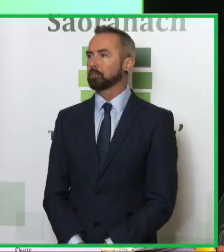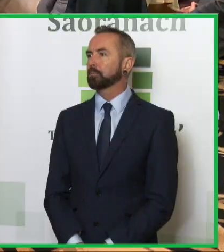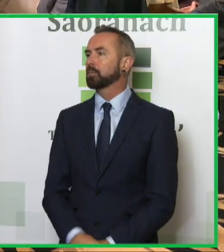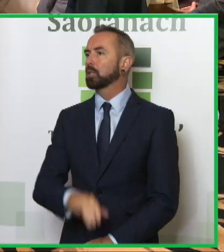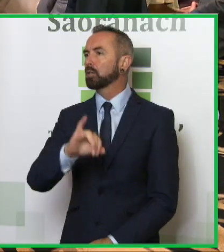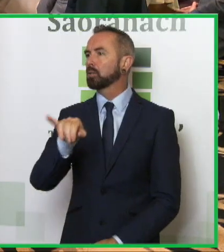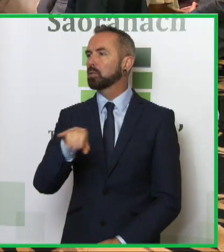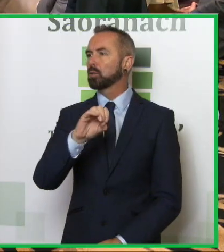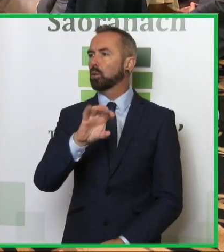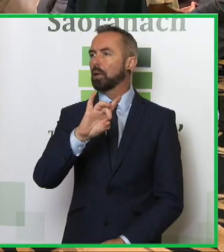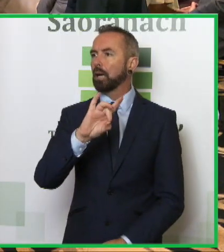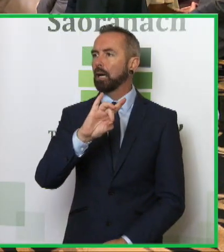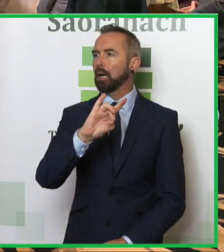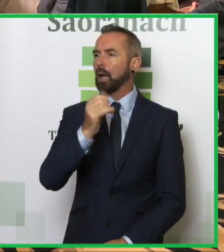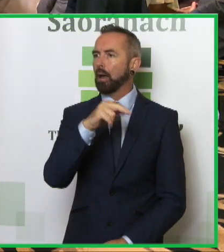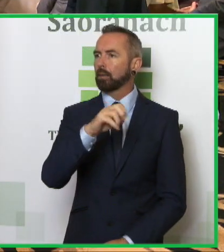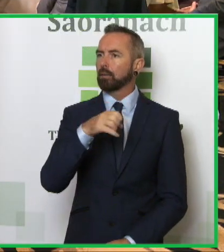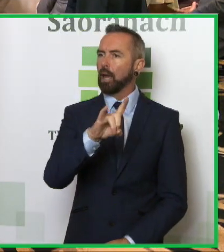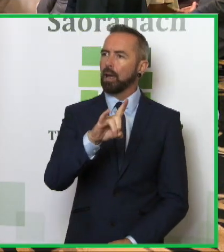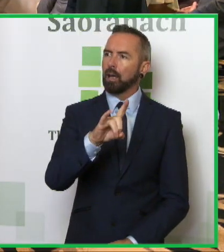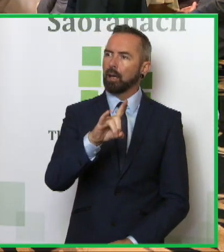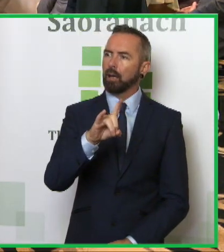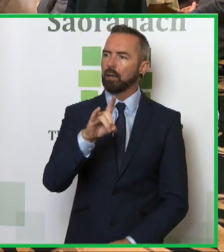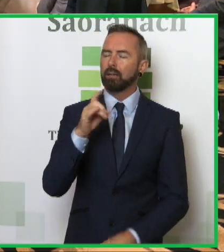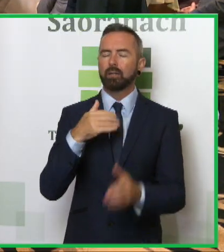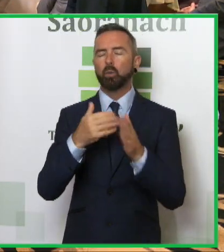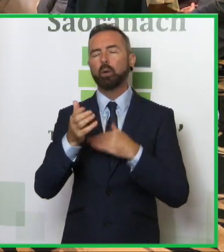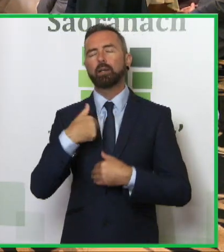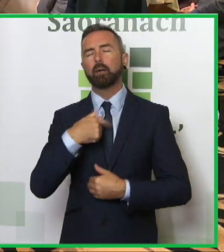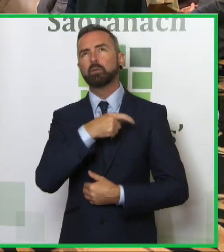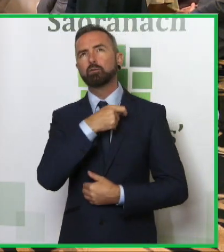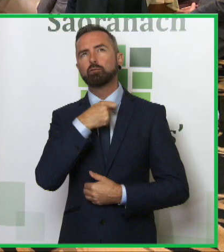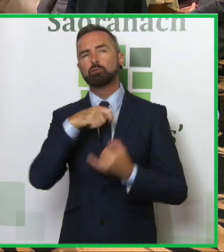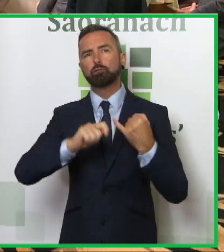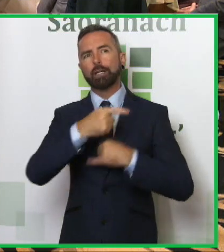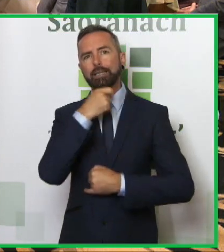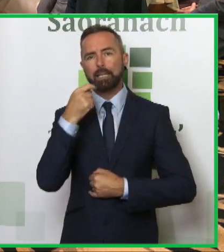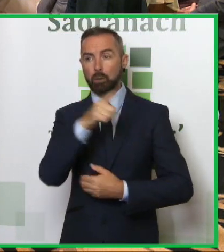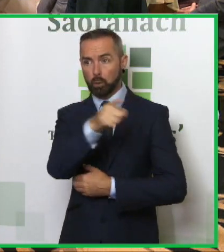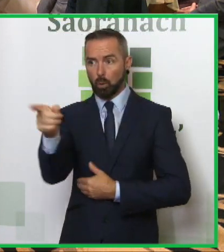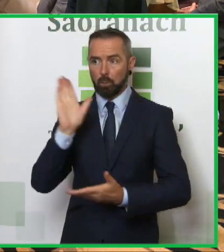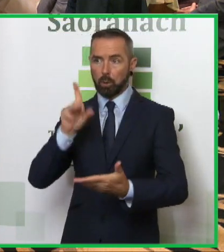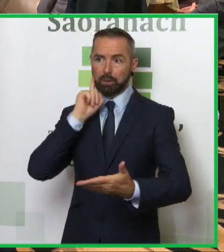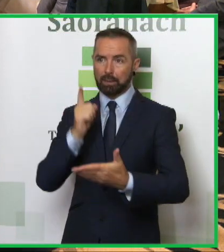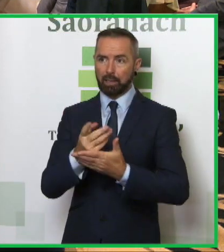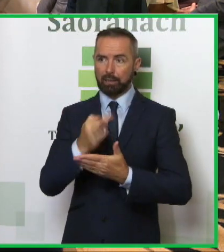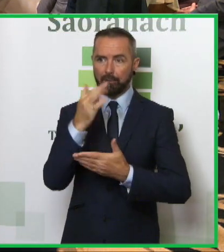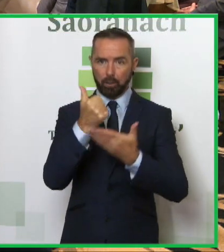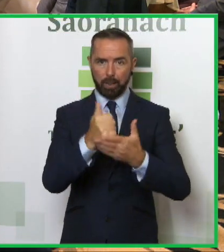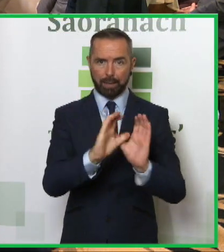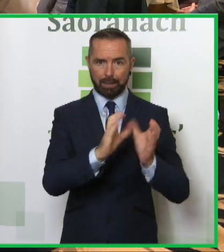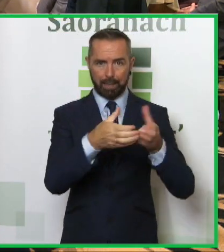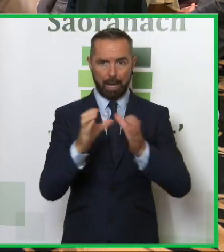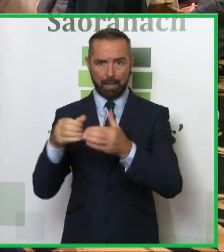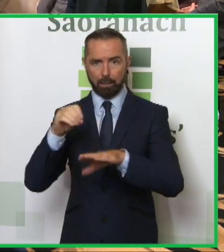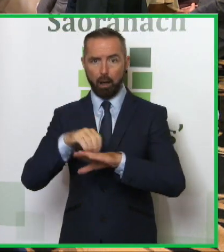again? I suppose just to crystallise what I was trying to say is that they really need to decide whether they're basing their classification system